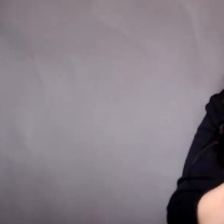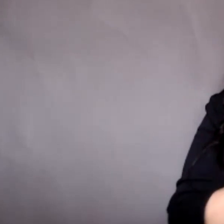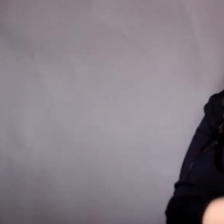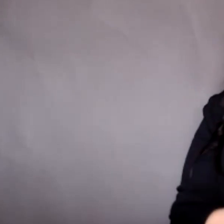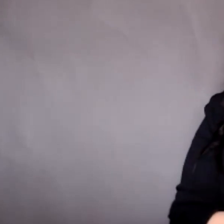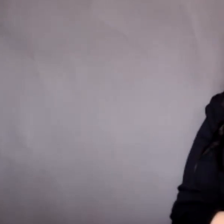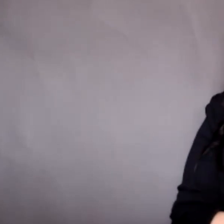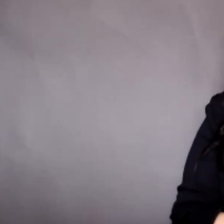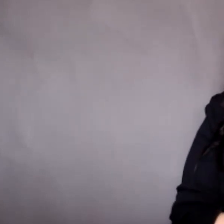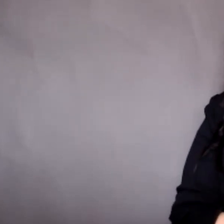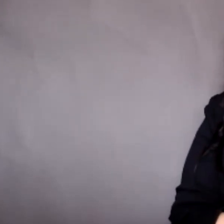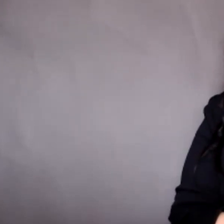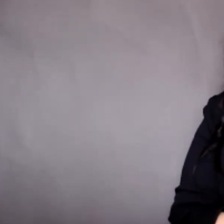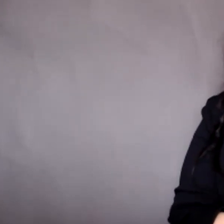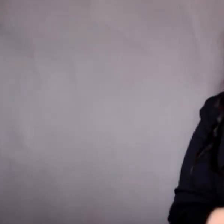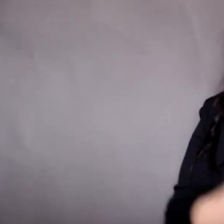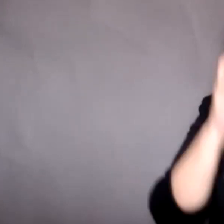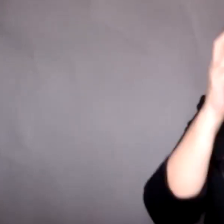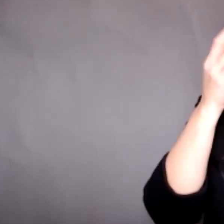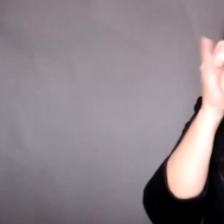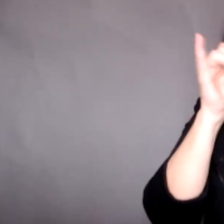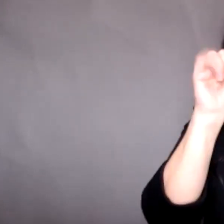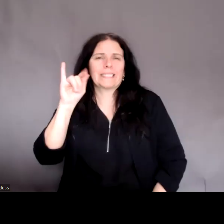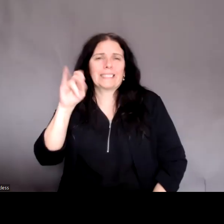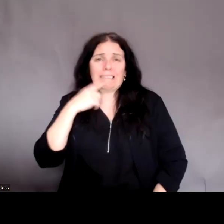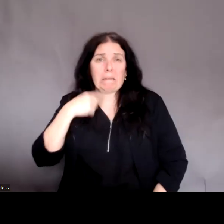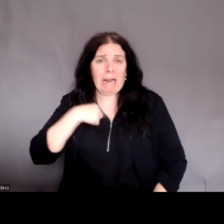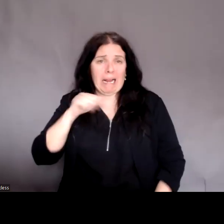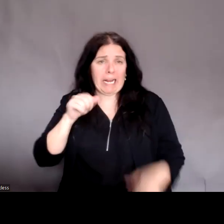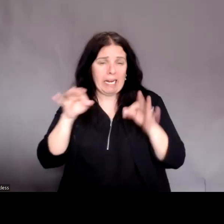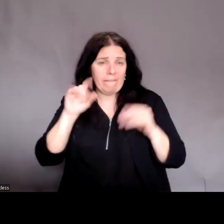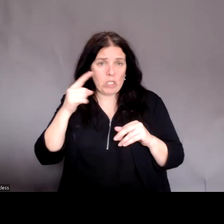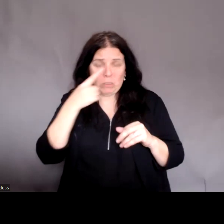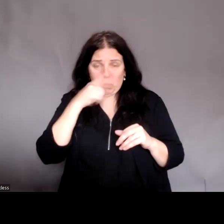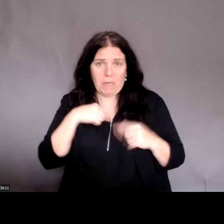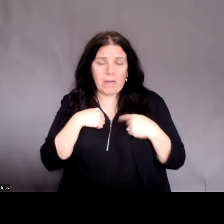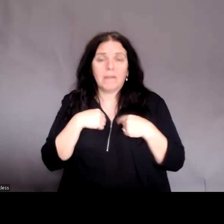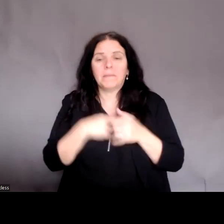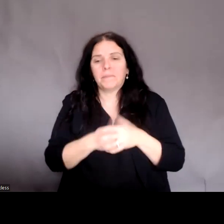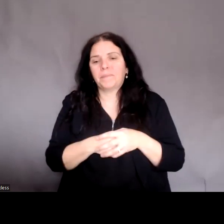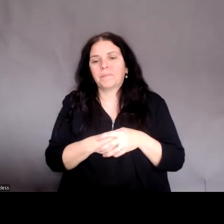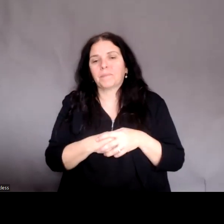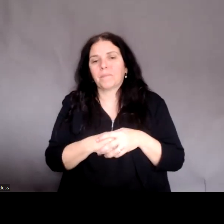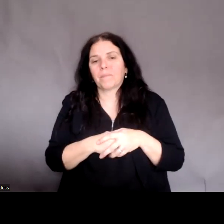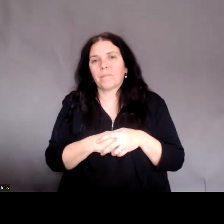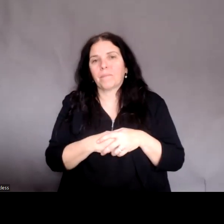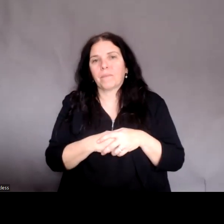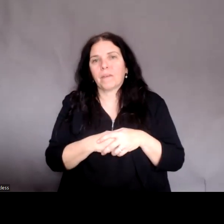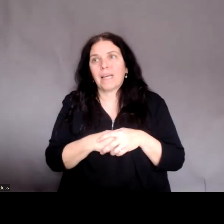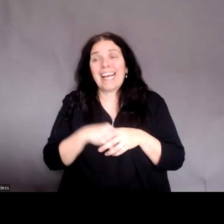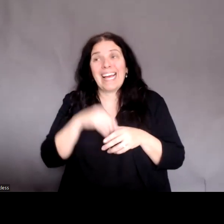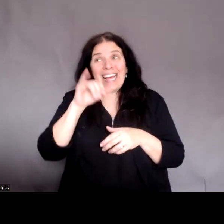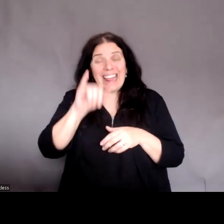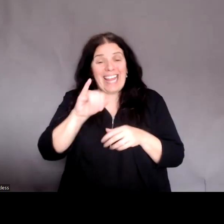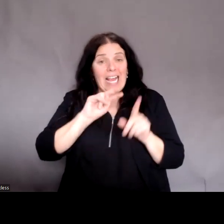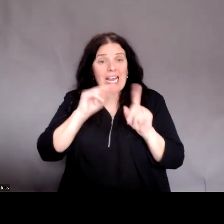I can go first. I don't mind. So with our, it came in a shift in mindset. Many years